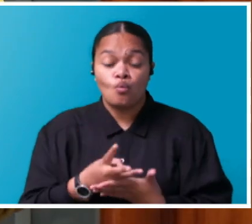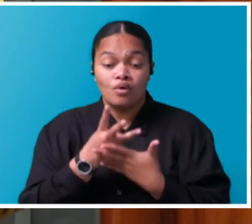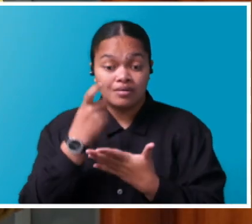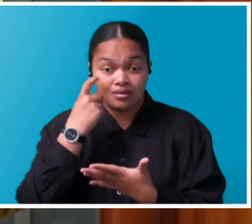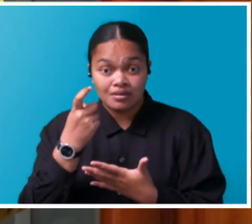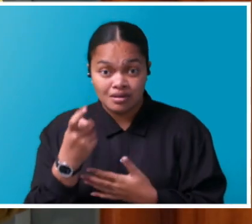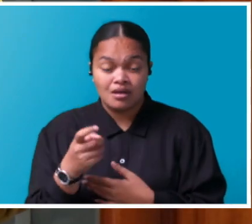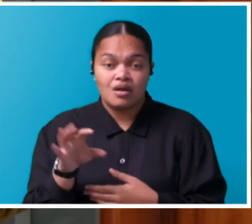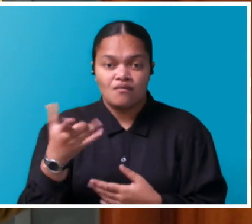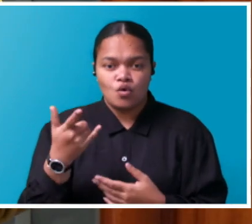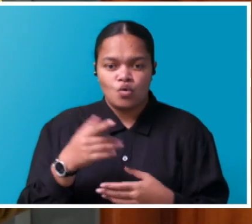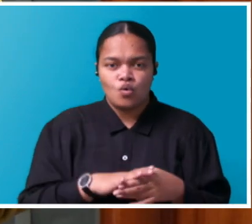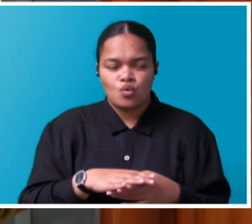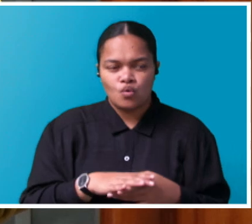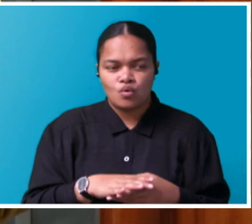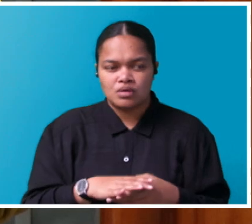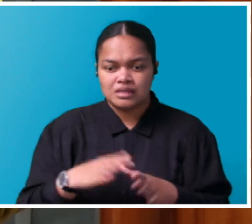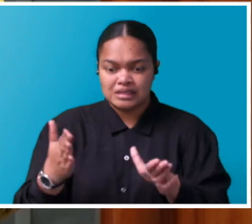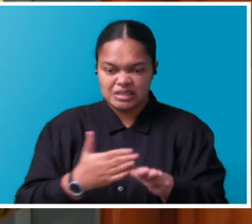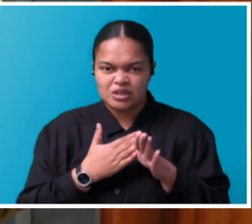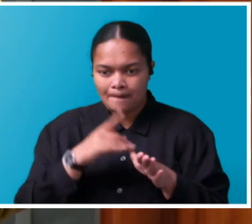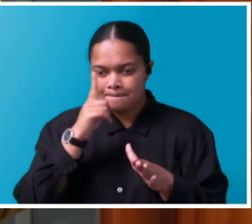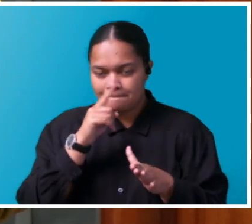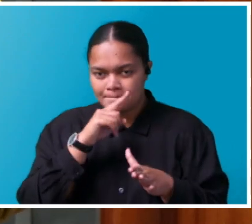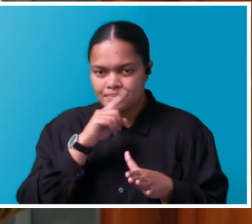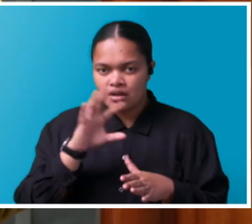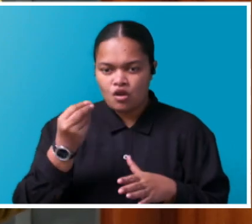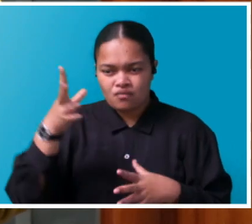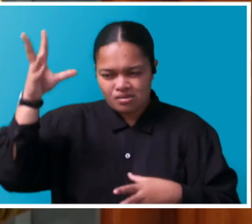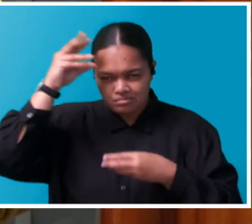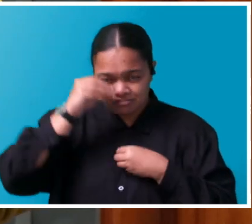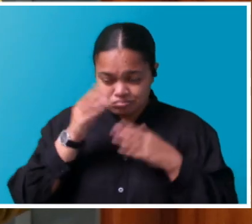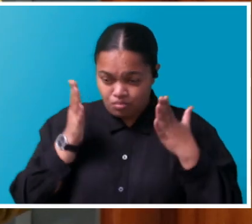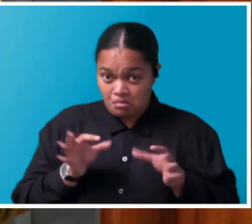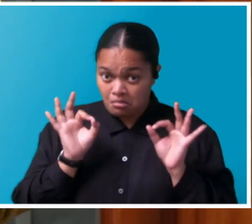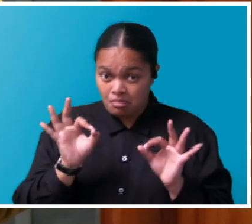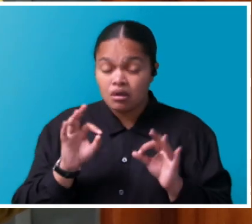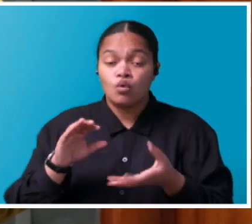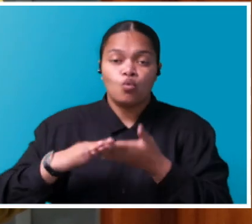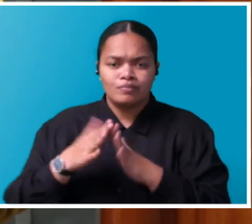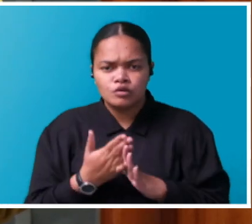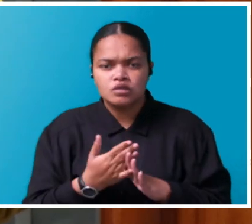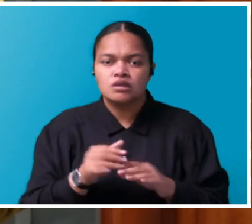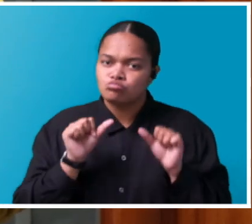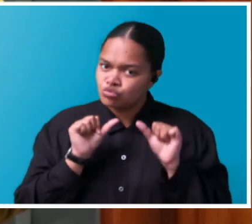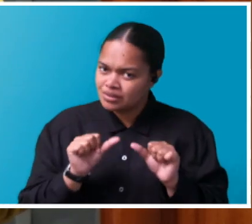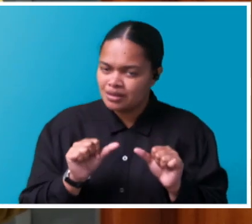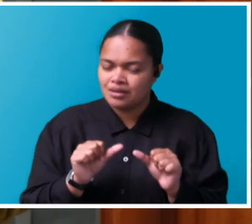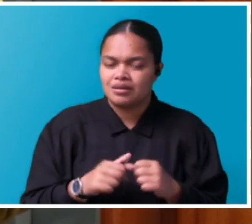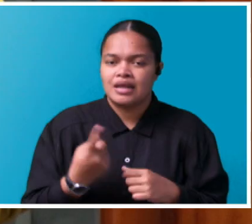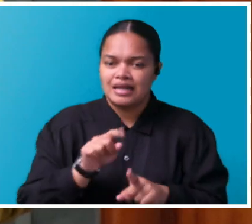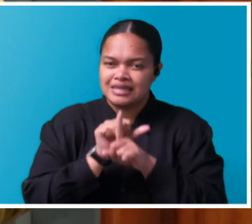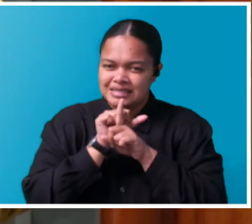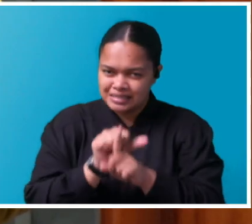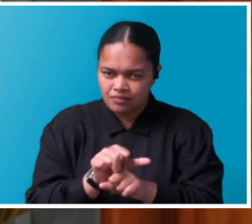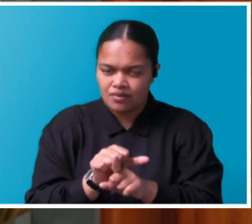aspirations, and intellectual properties of the indigenous people, the resource owners, and other forest-dwelling communities are protected and safeguarded,